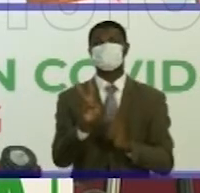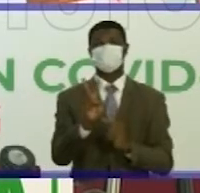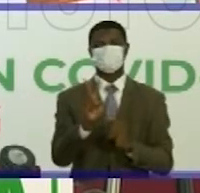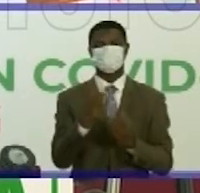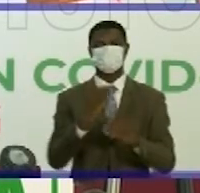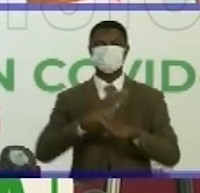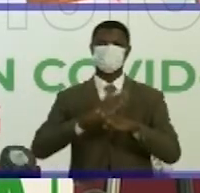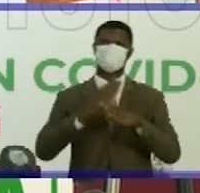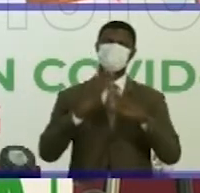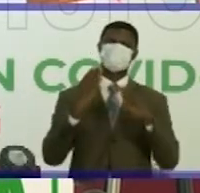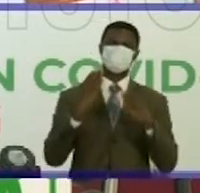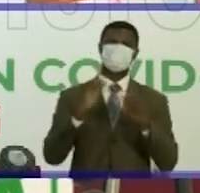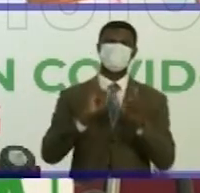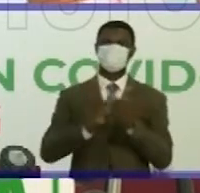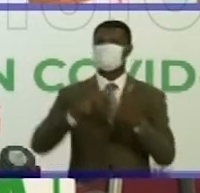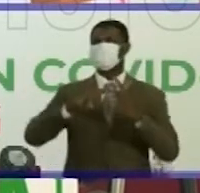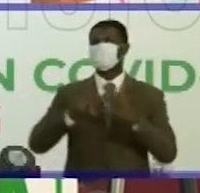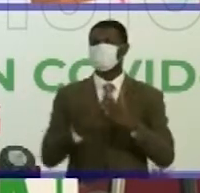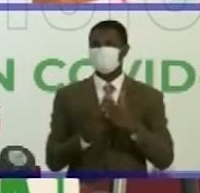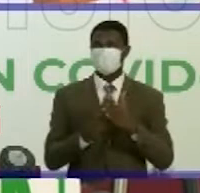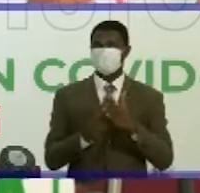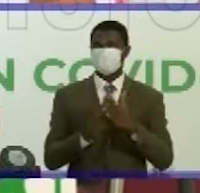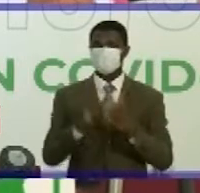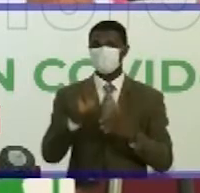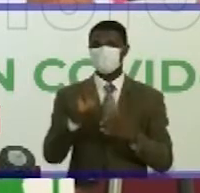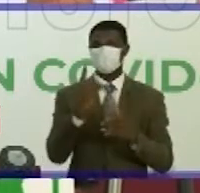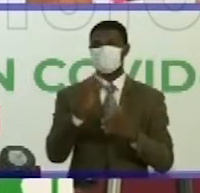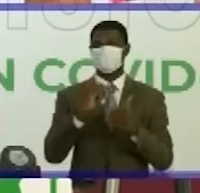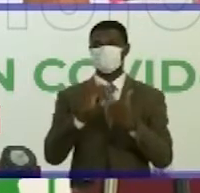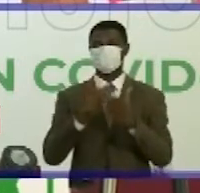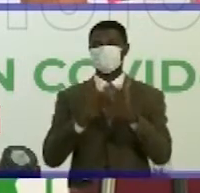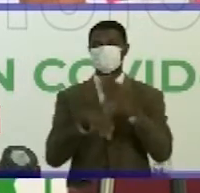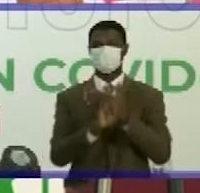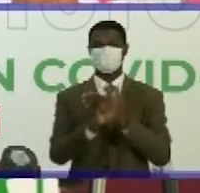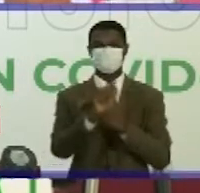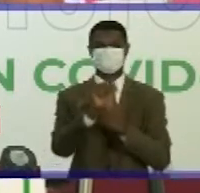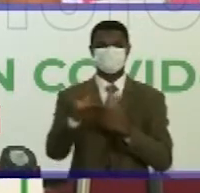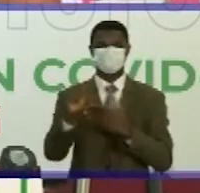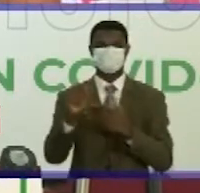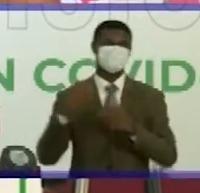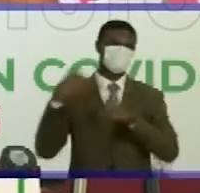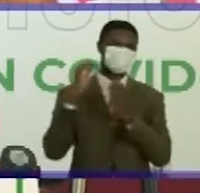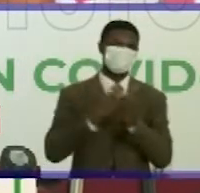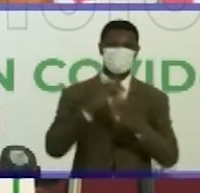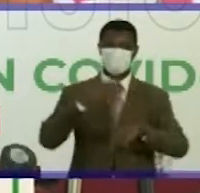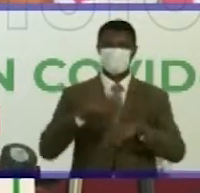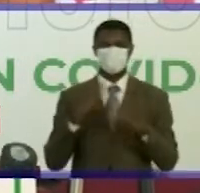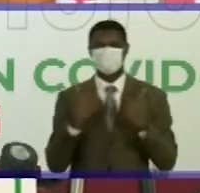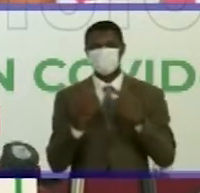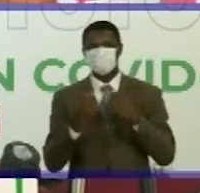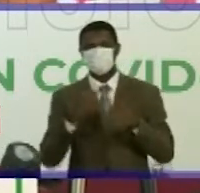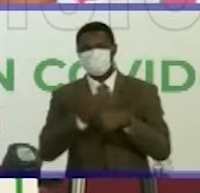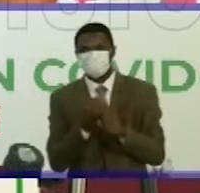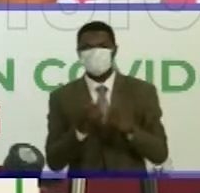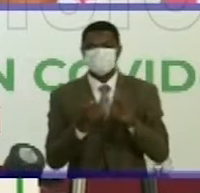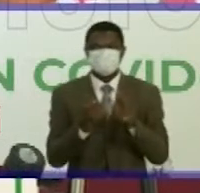started on the 1st of June, 2020. Since then, we've made several minor adjustments to